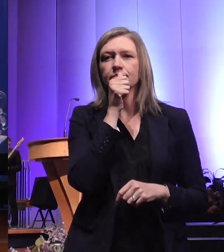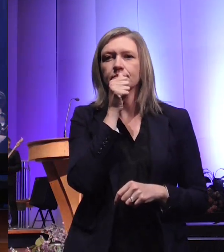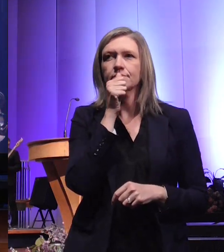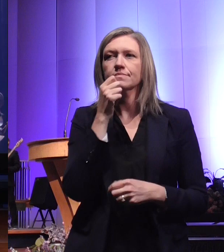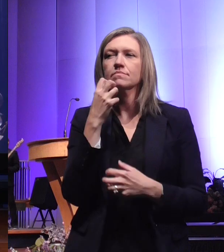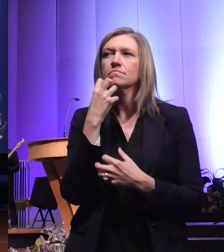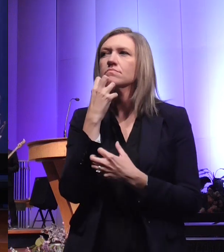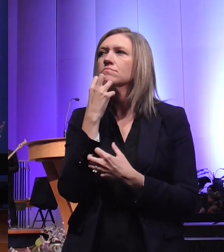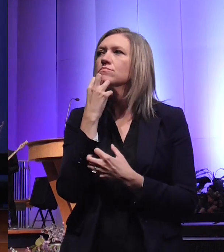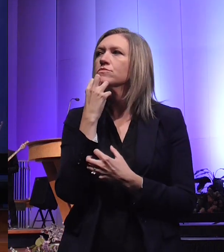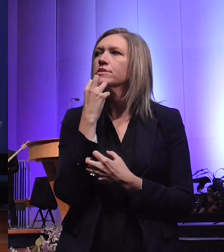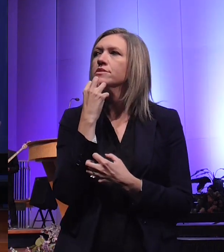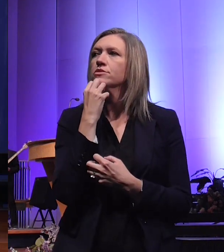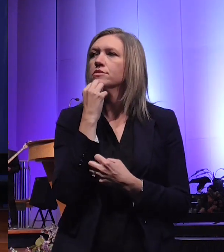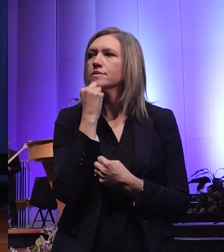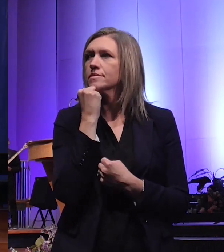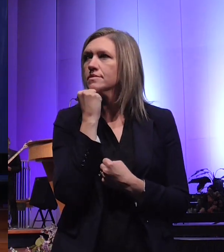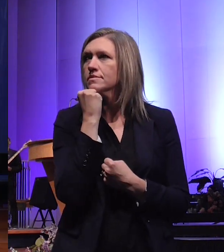so